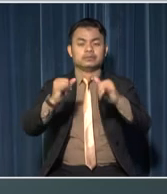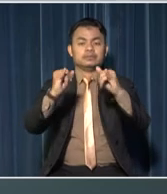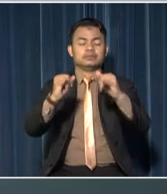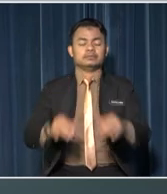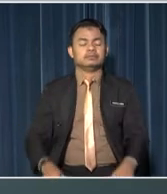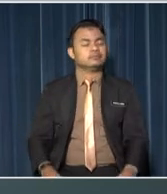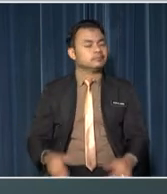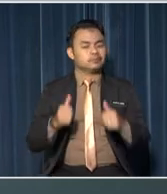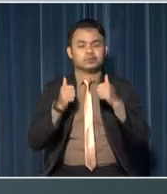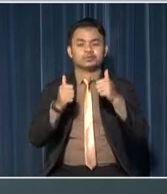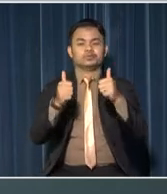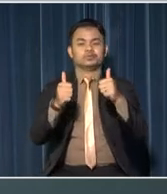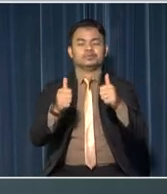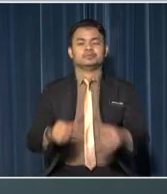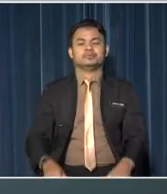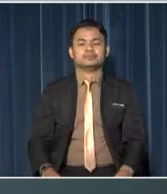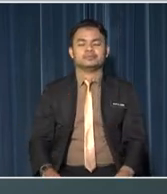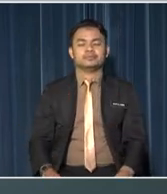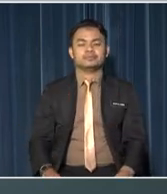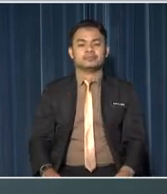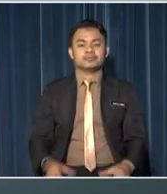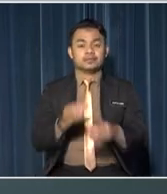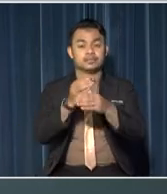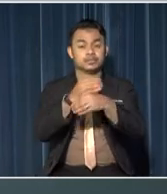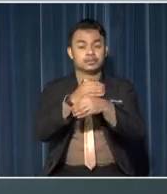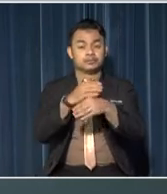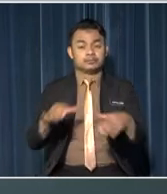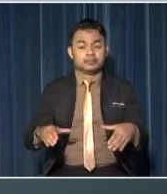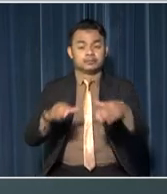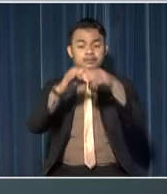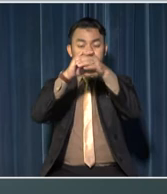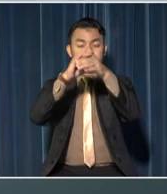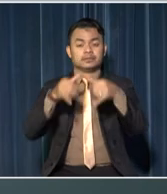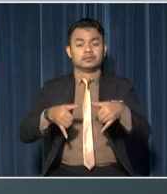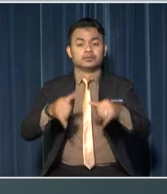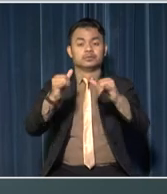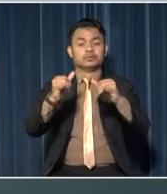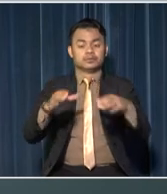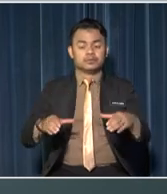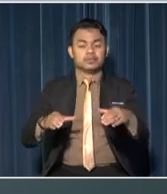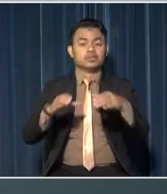Well done! The shape of the traffic cone is a cone.